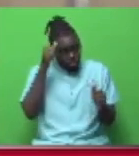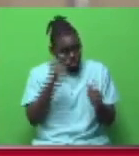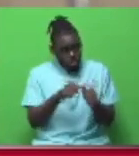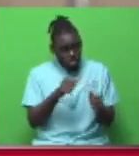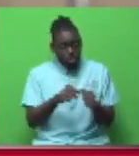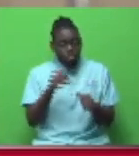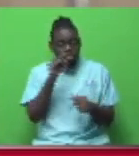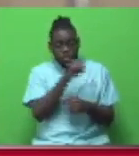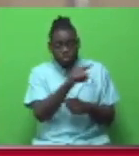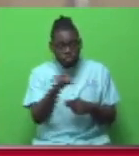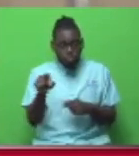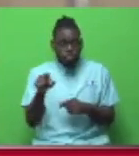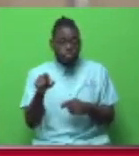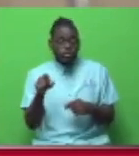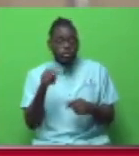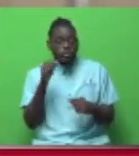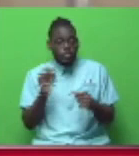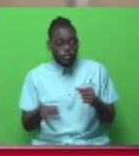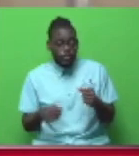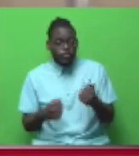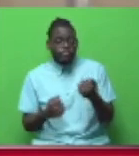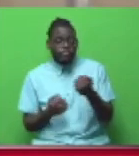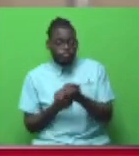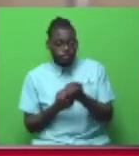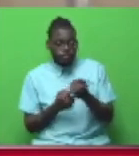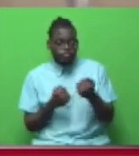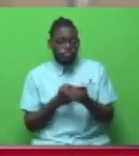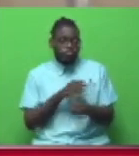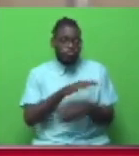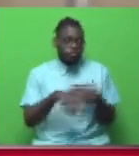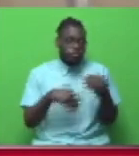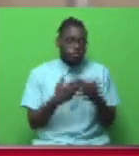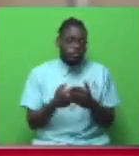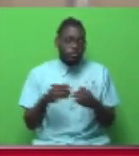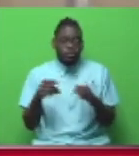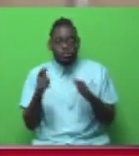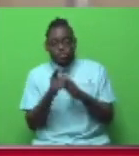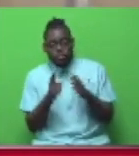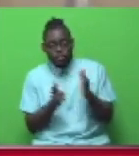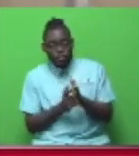and, you know, building our lawyers so that they can indeed grow and prosper and certainly